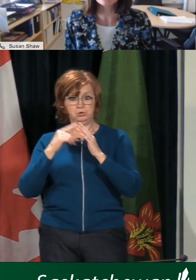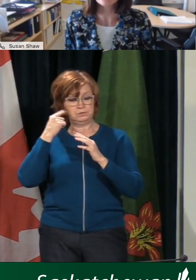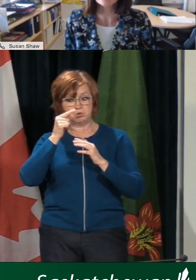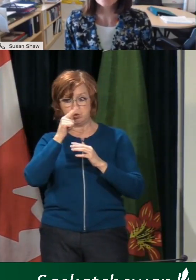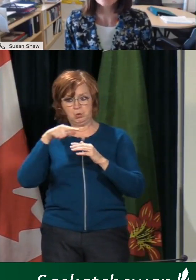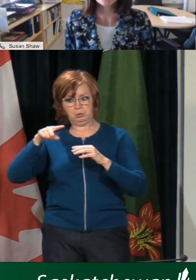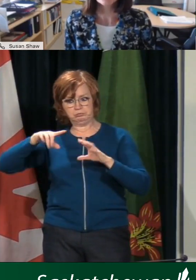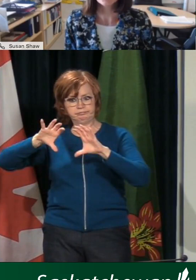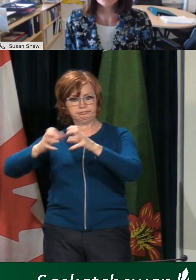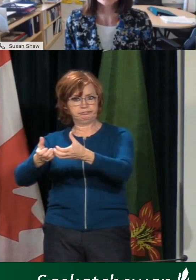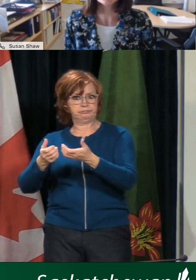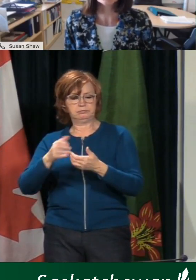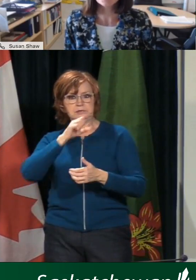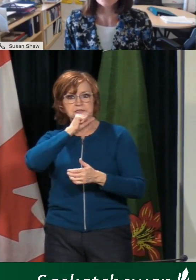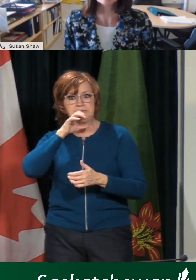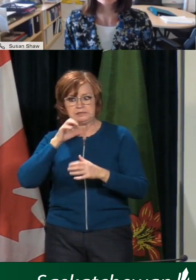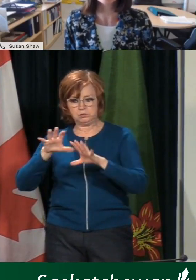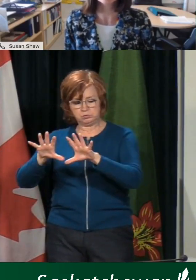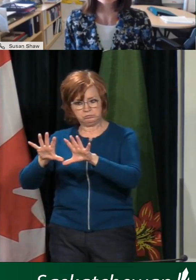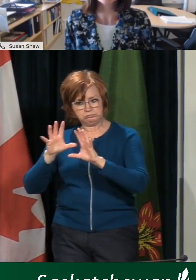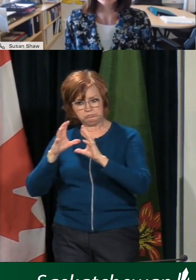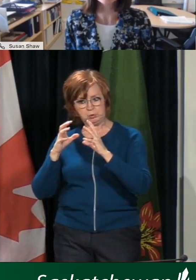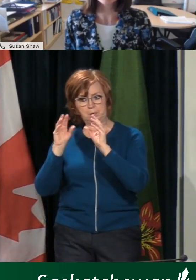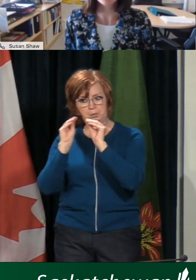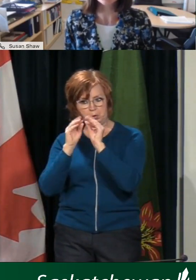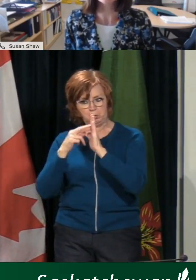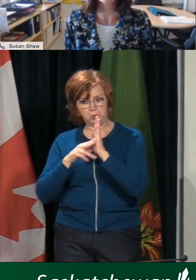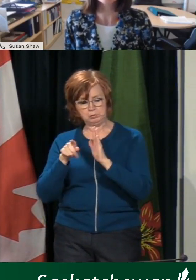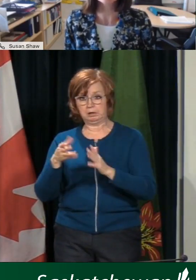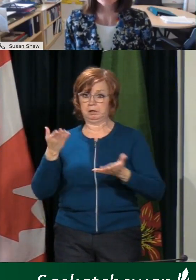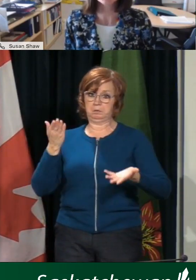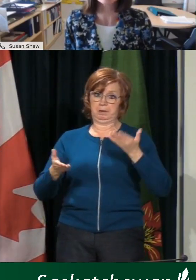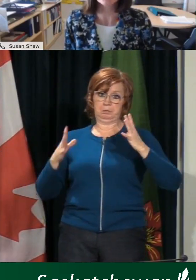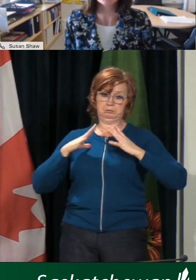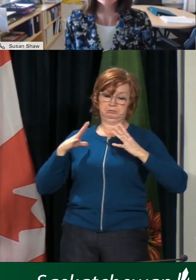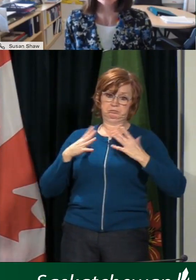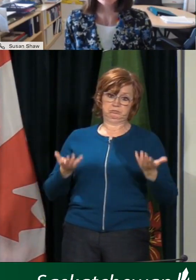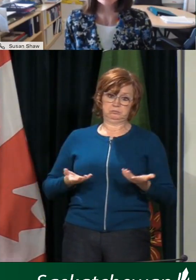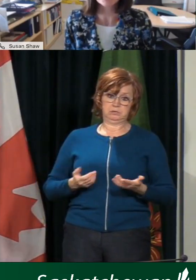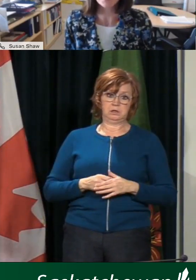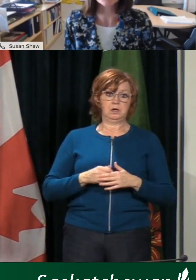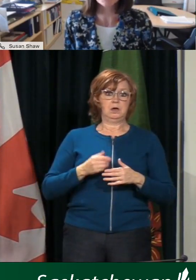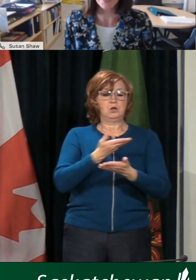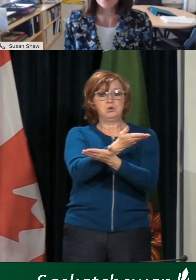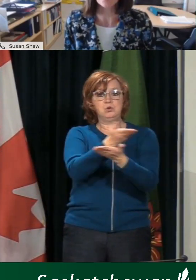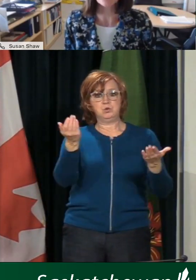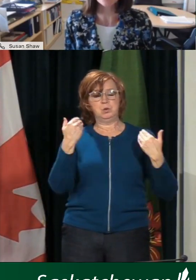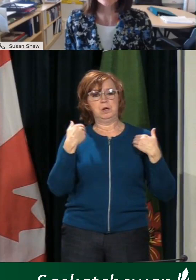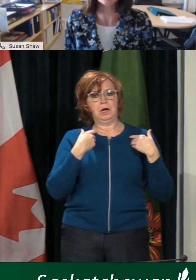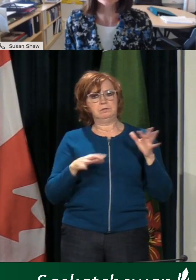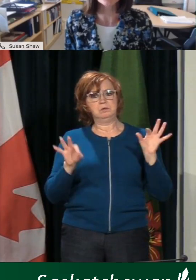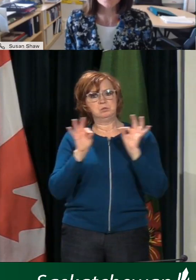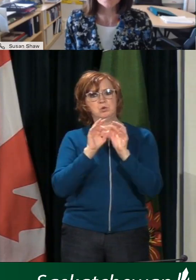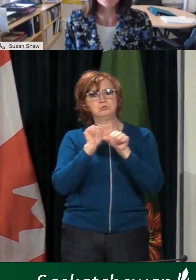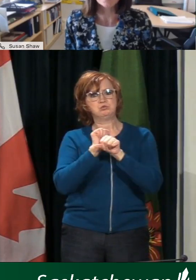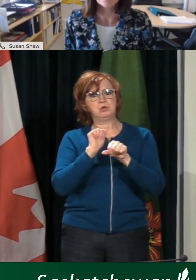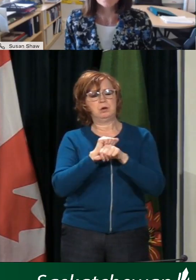You still have a role in saving the lives of Saskatchewan residents and protecting our healthcare